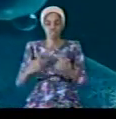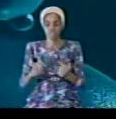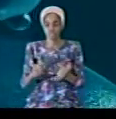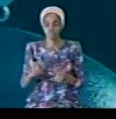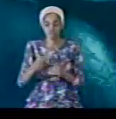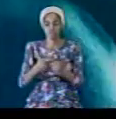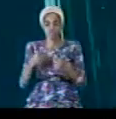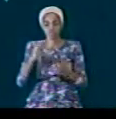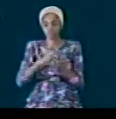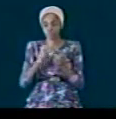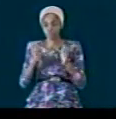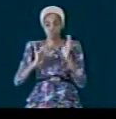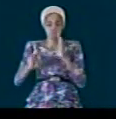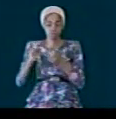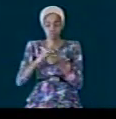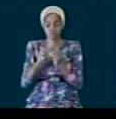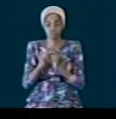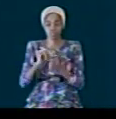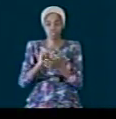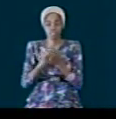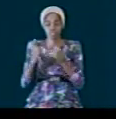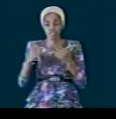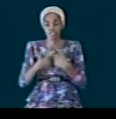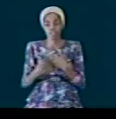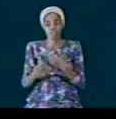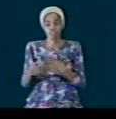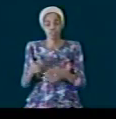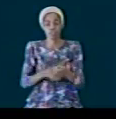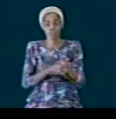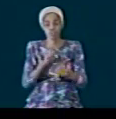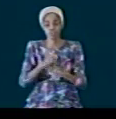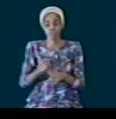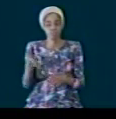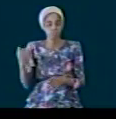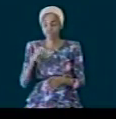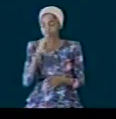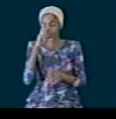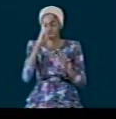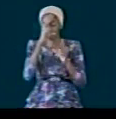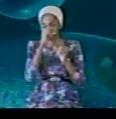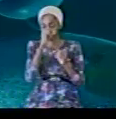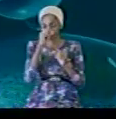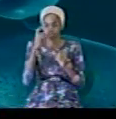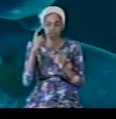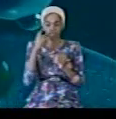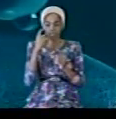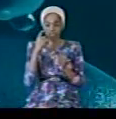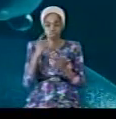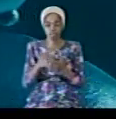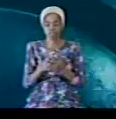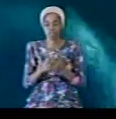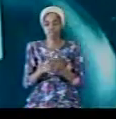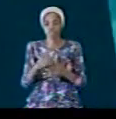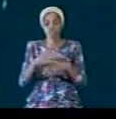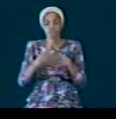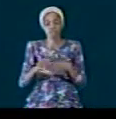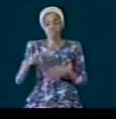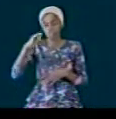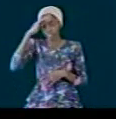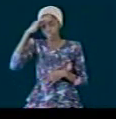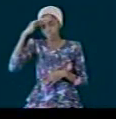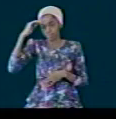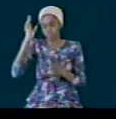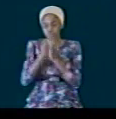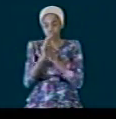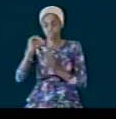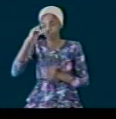hands. After the prayer of the man of God, just before he could even go to the hospital, he became completely whole. Dayo